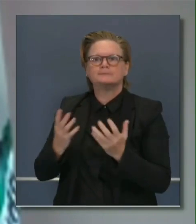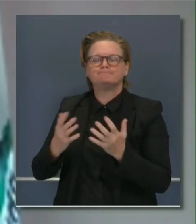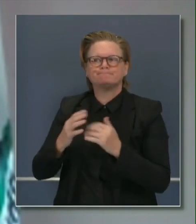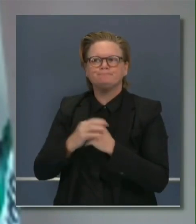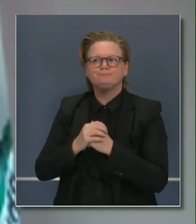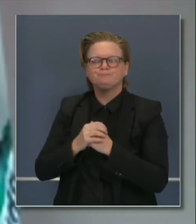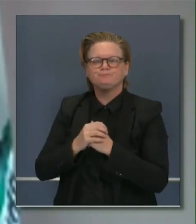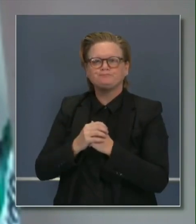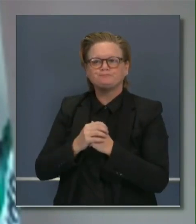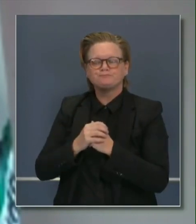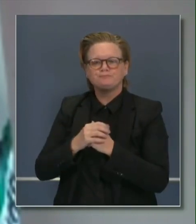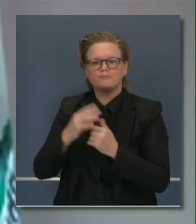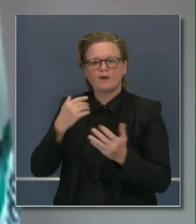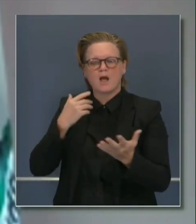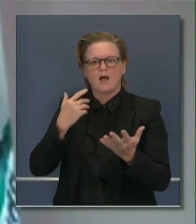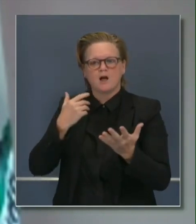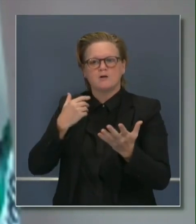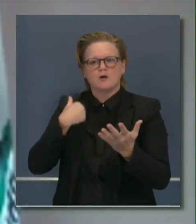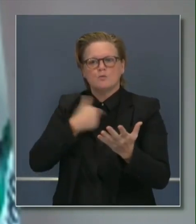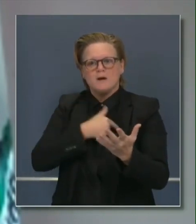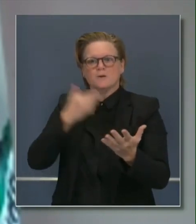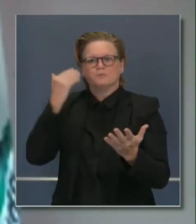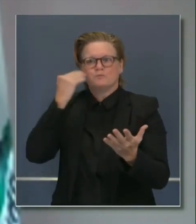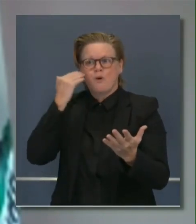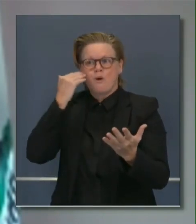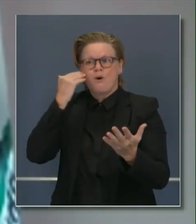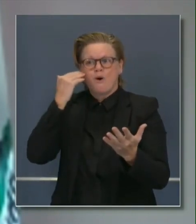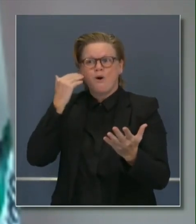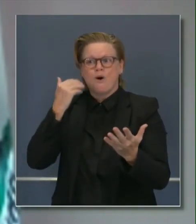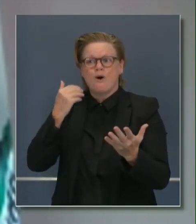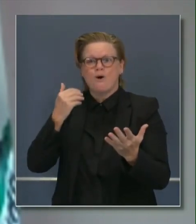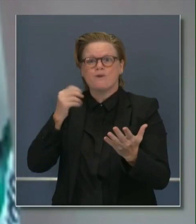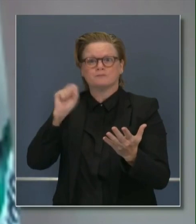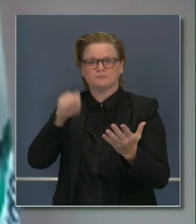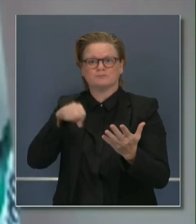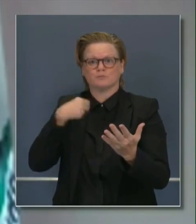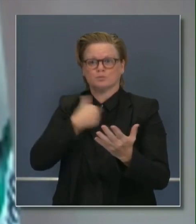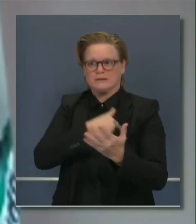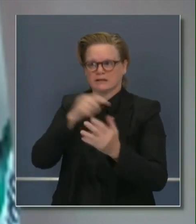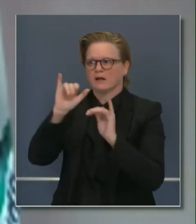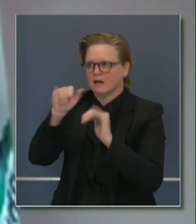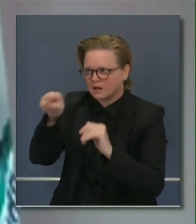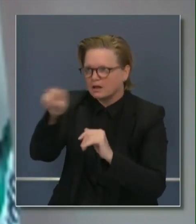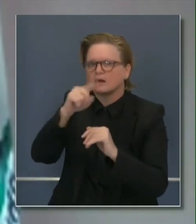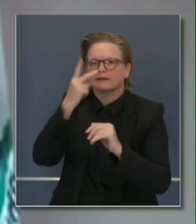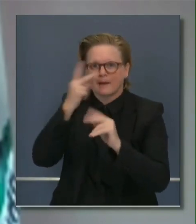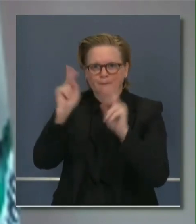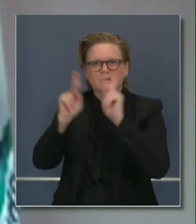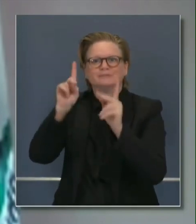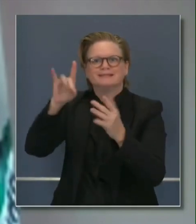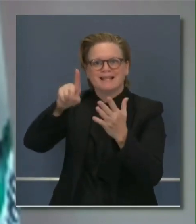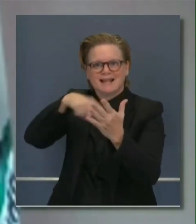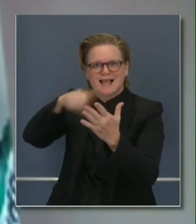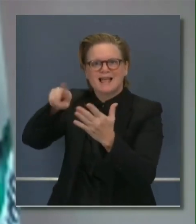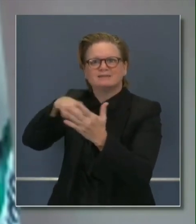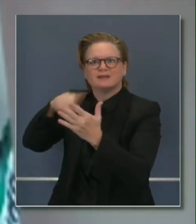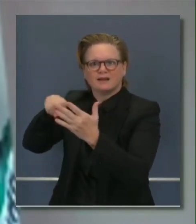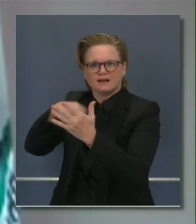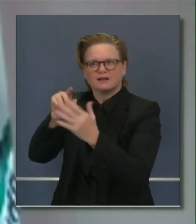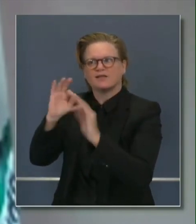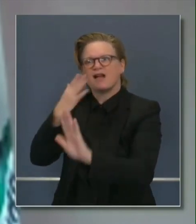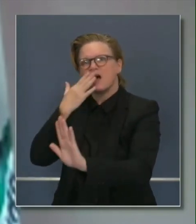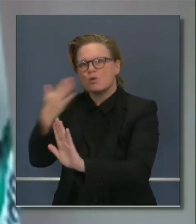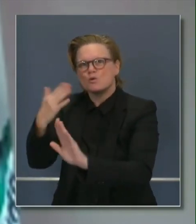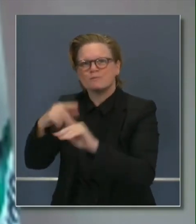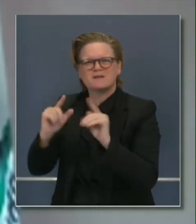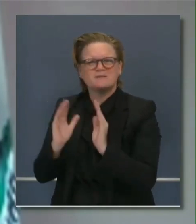know, though, that many people did modify their plans, decide not to travel far because of the advisory. And just